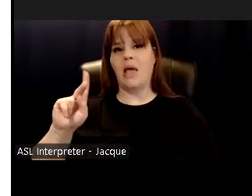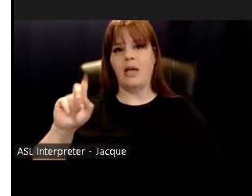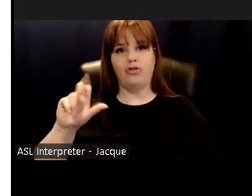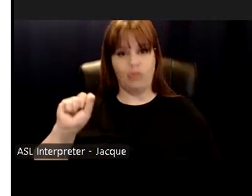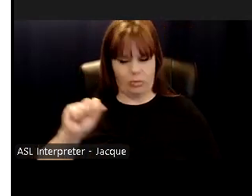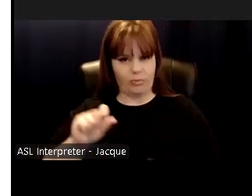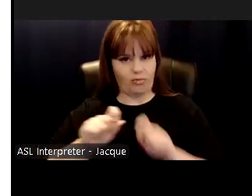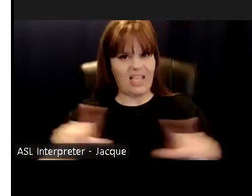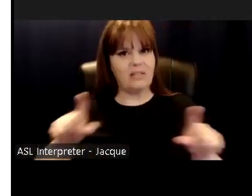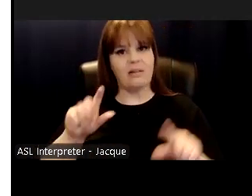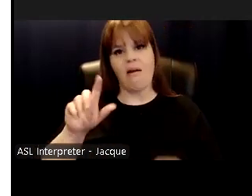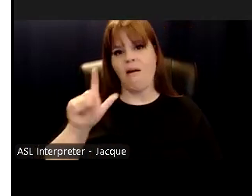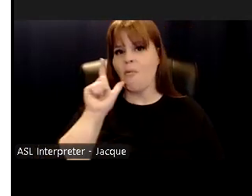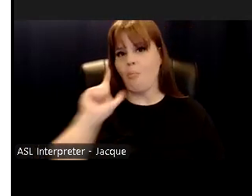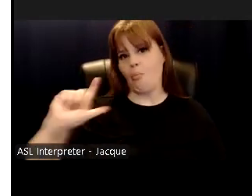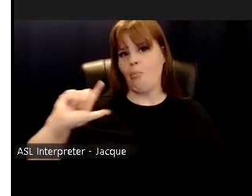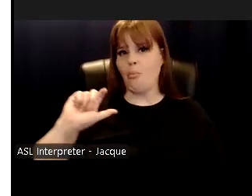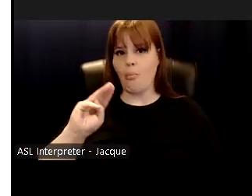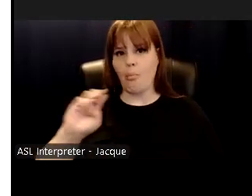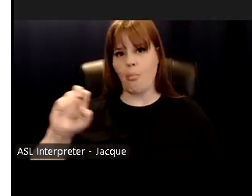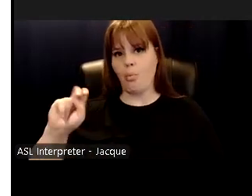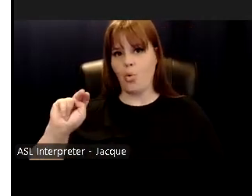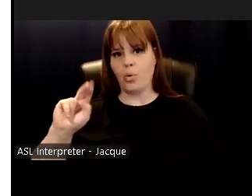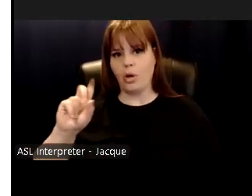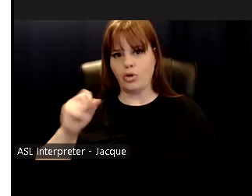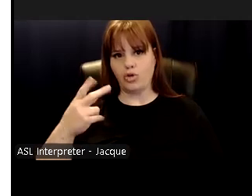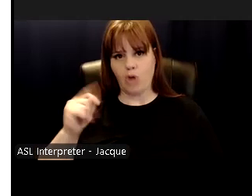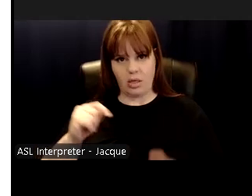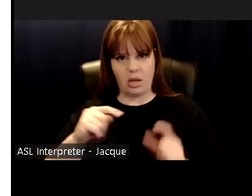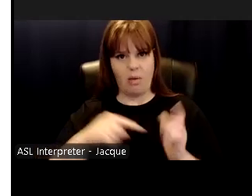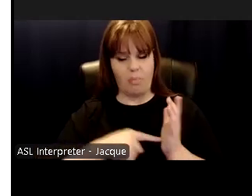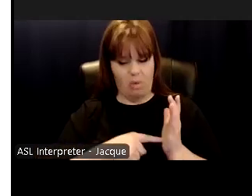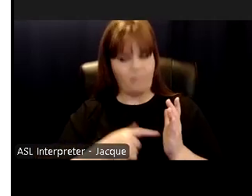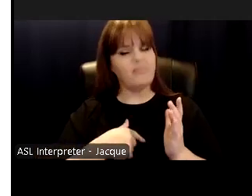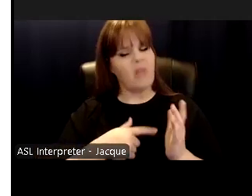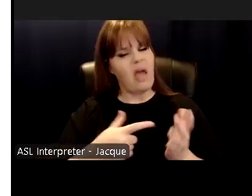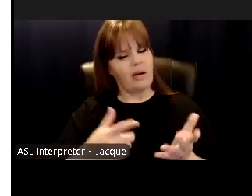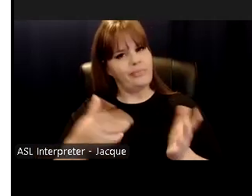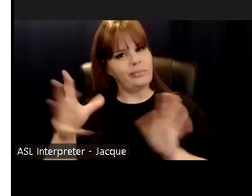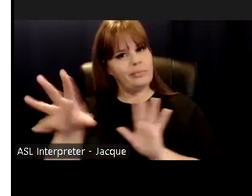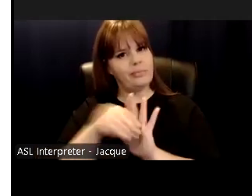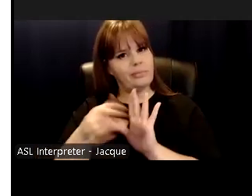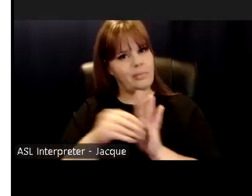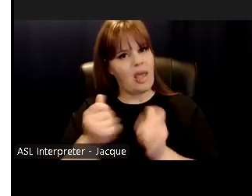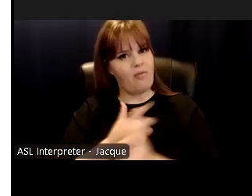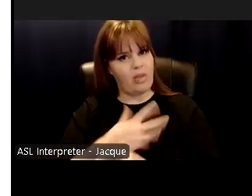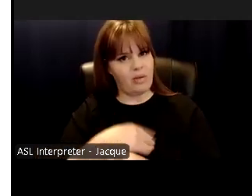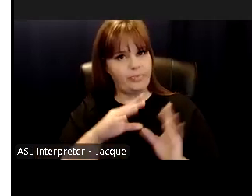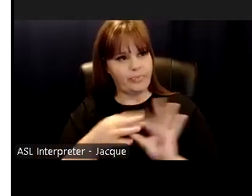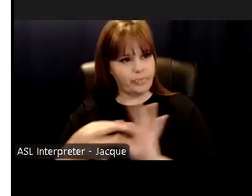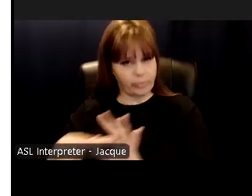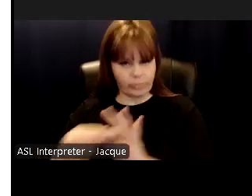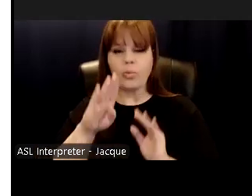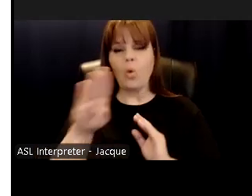much parallels what was discussed in that meeting. So $1 billion in mandatory funding per year for 10 years. This should be funneled